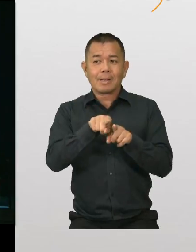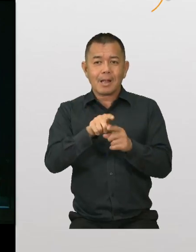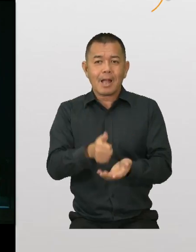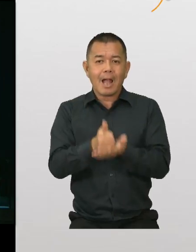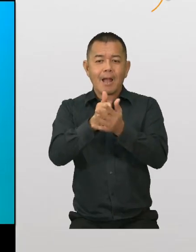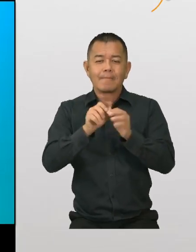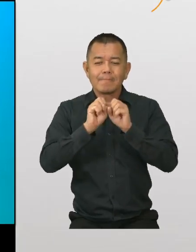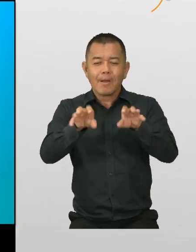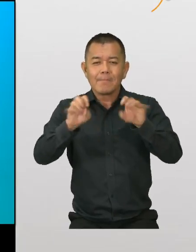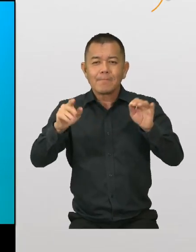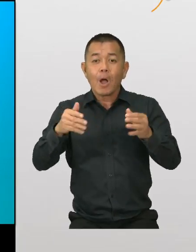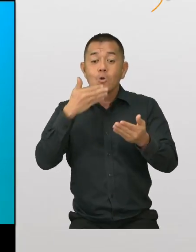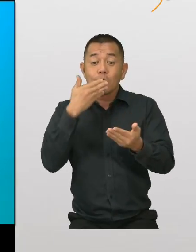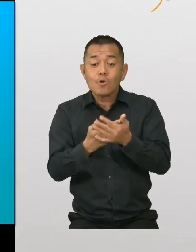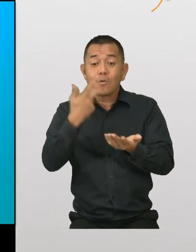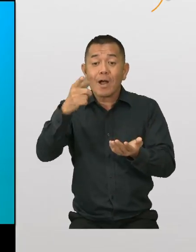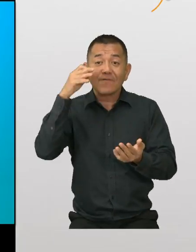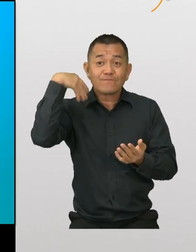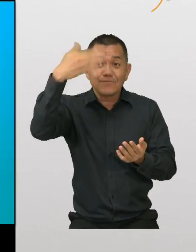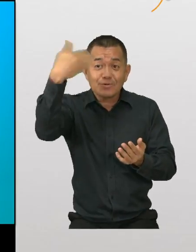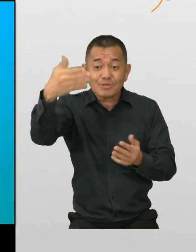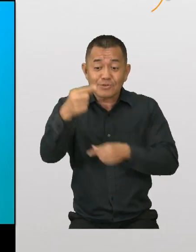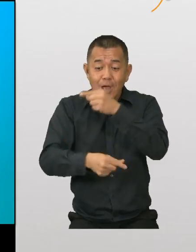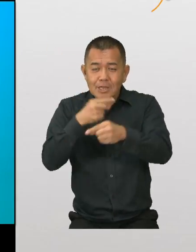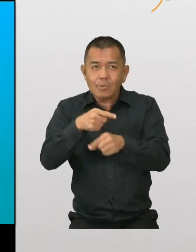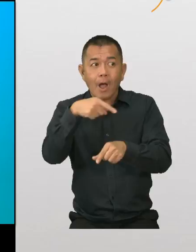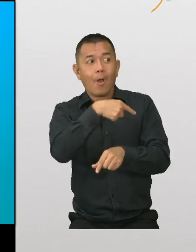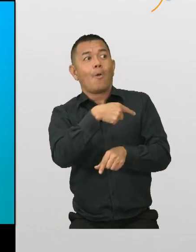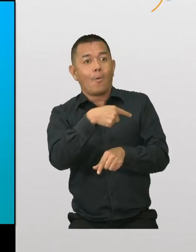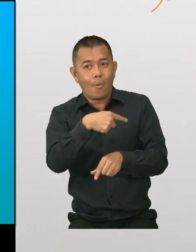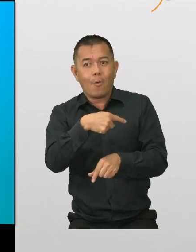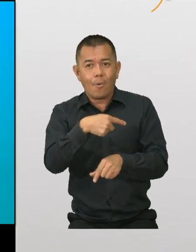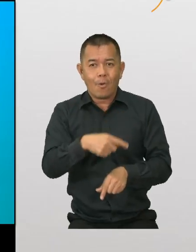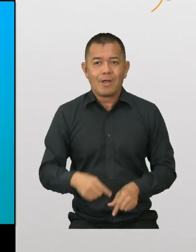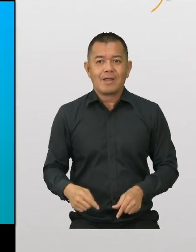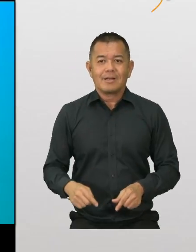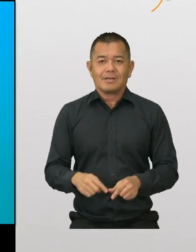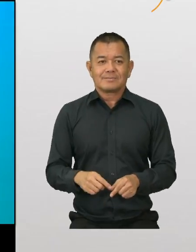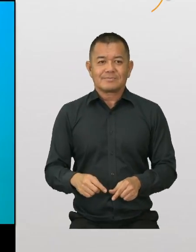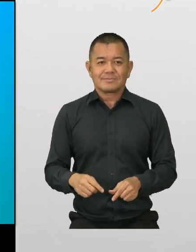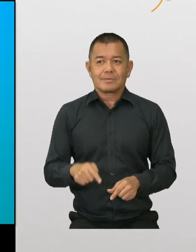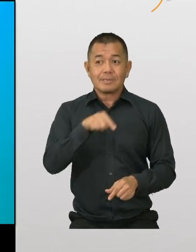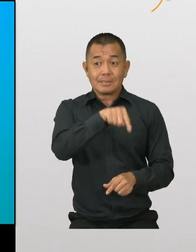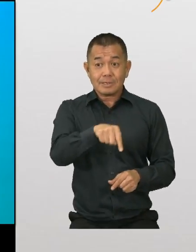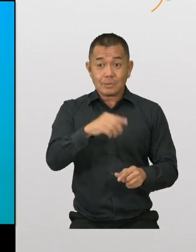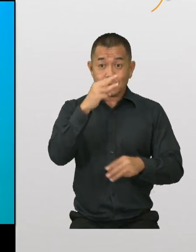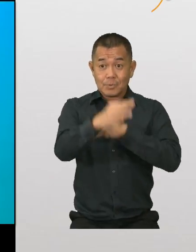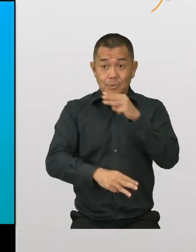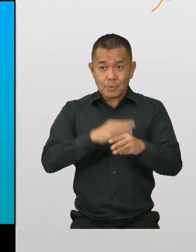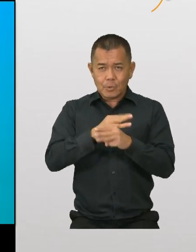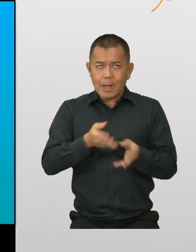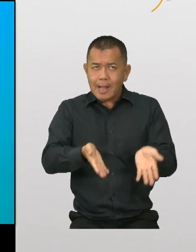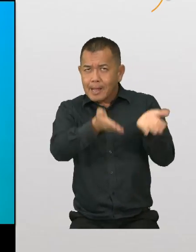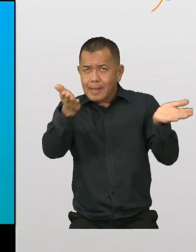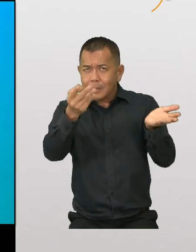future generations. It will also let the rest of the world know about our local food and our